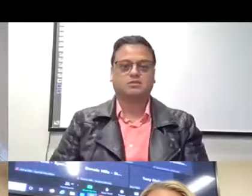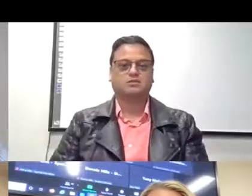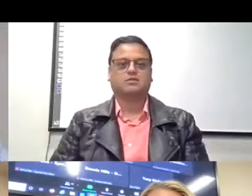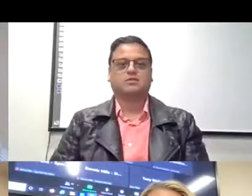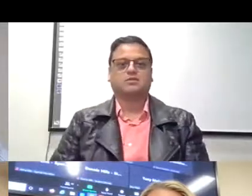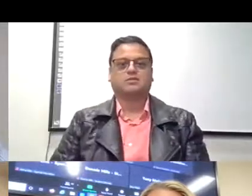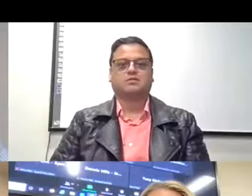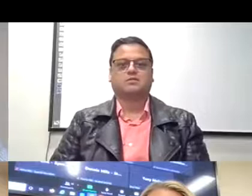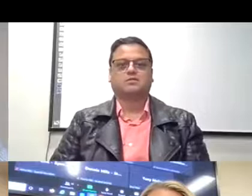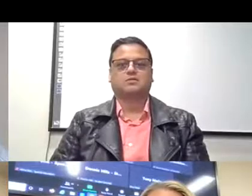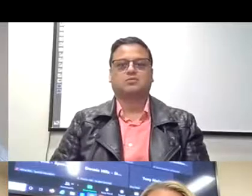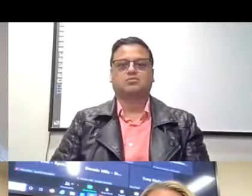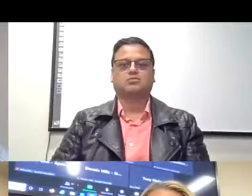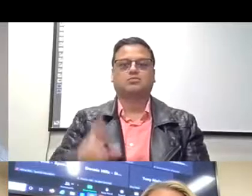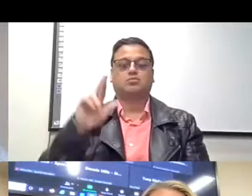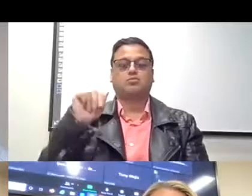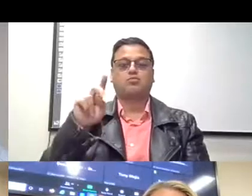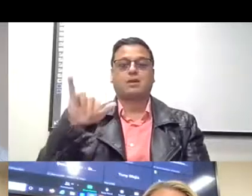Okay, Randy, go ahead.